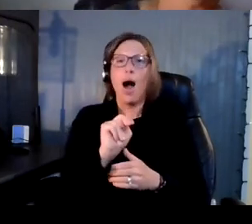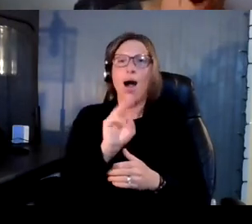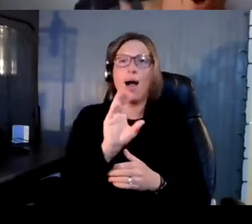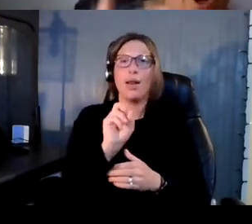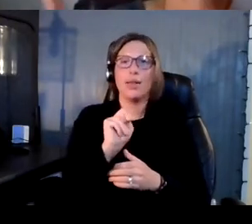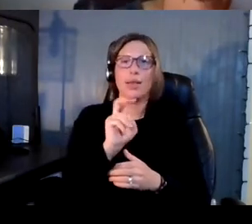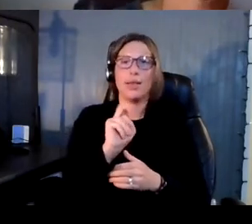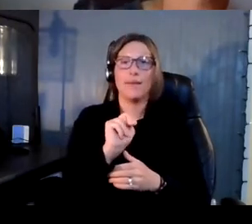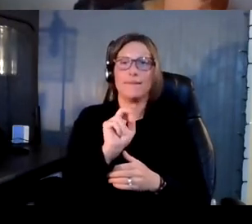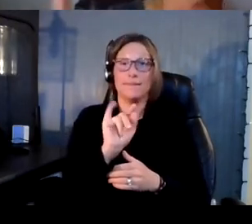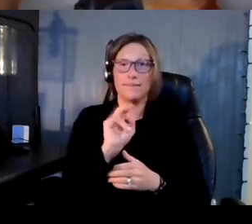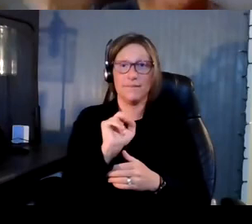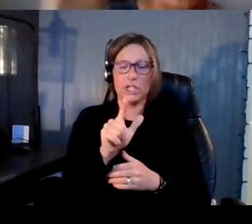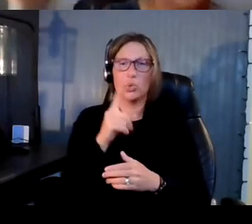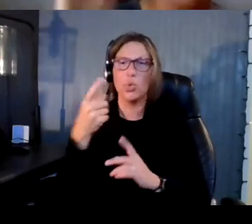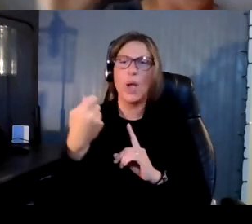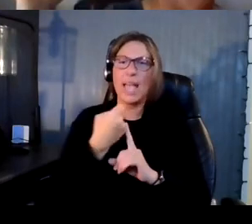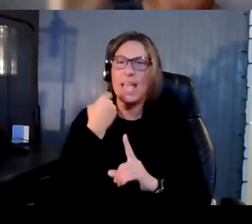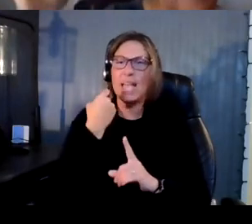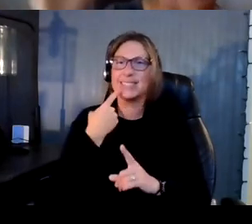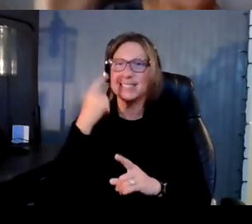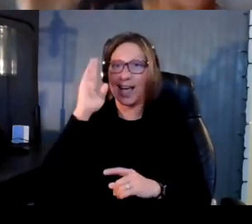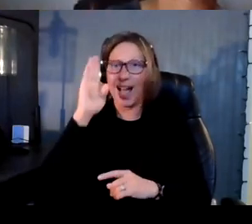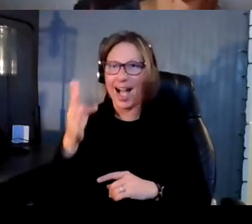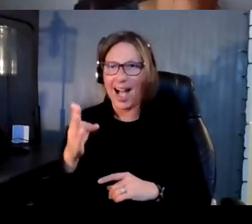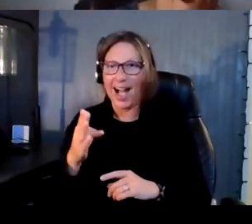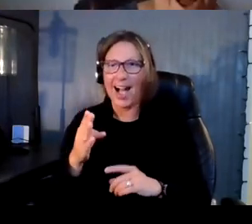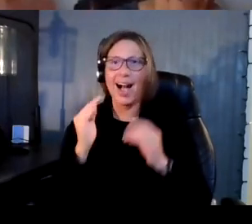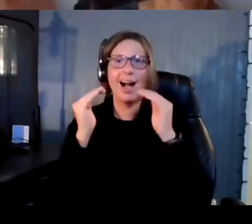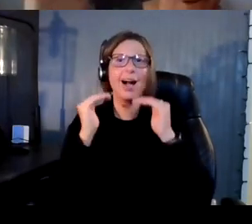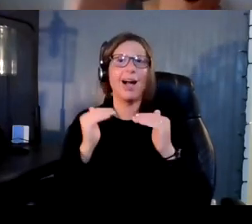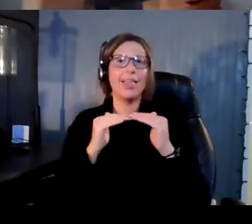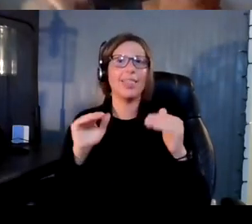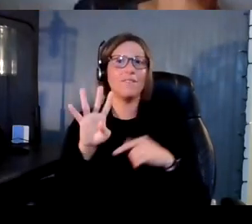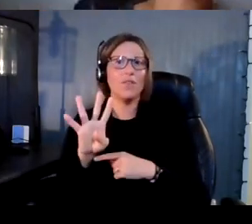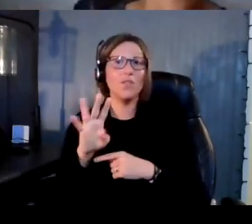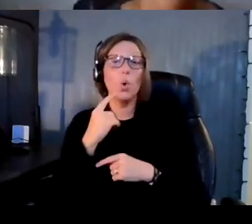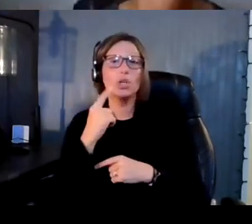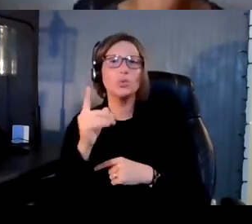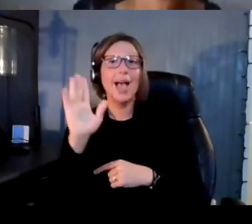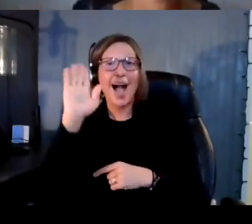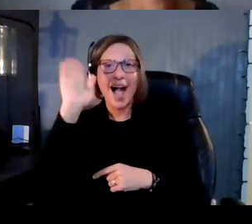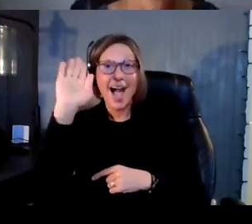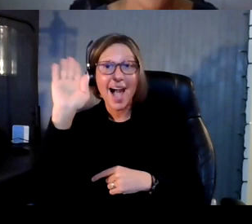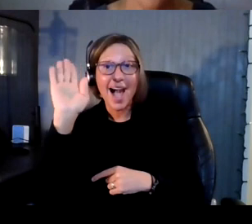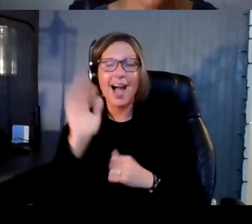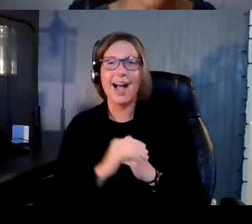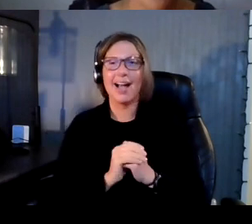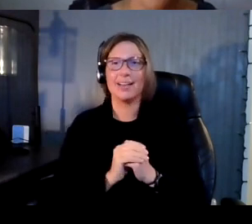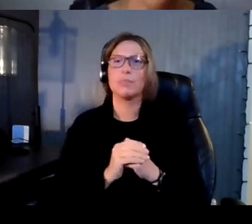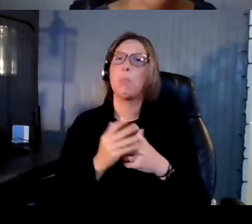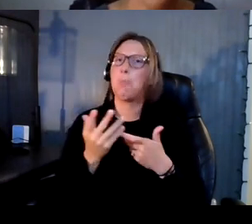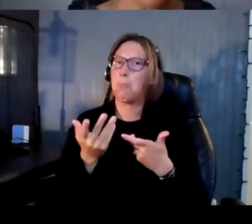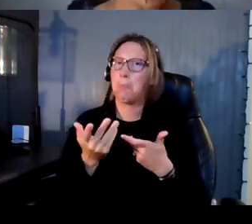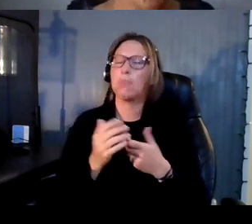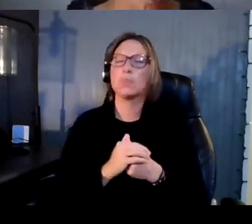And whereas level 4 would be you might wave to say goodbye, hi to me or goodbye to me. So some